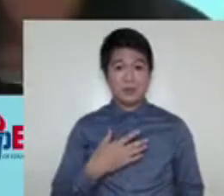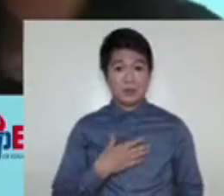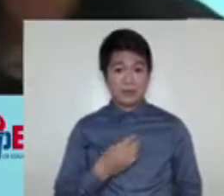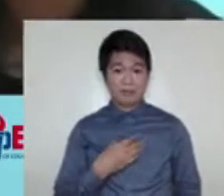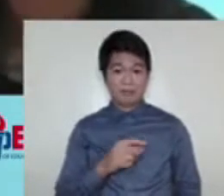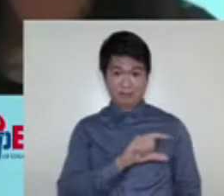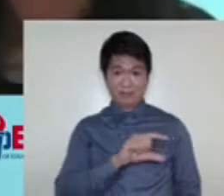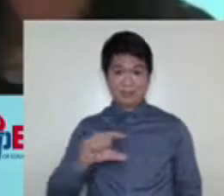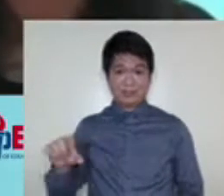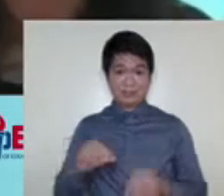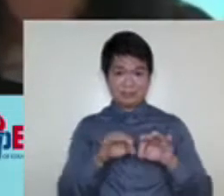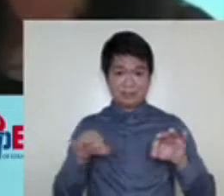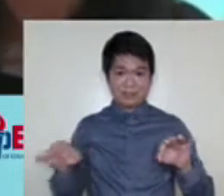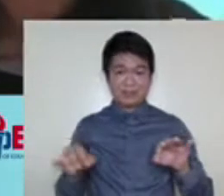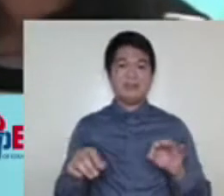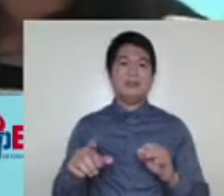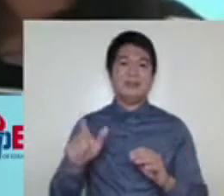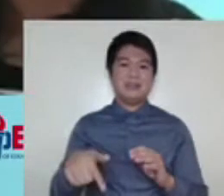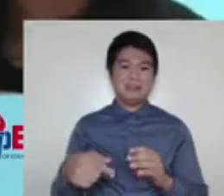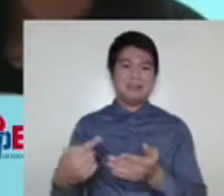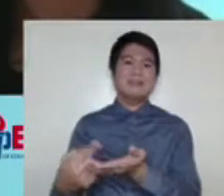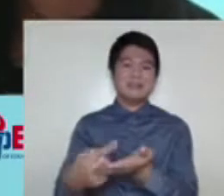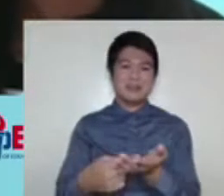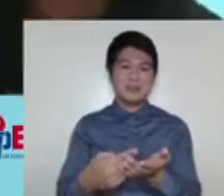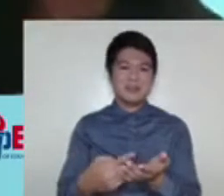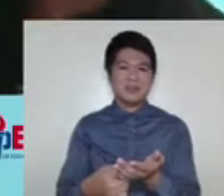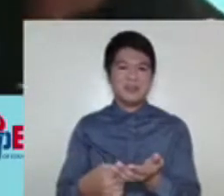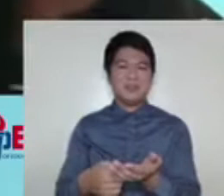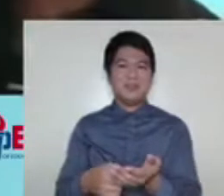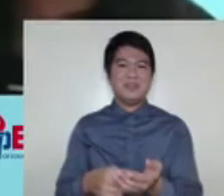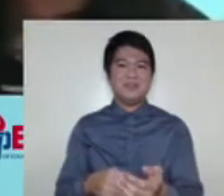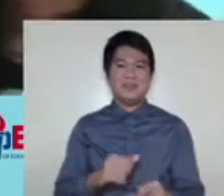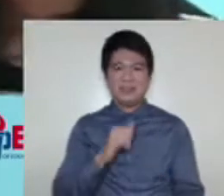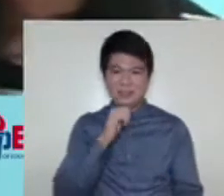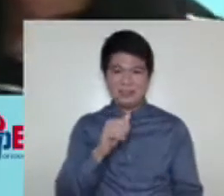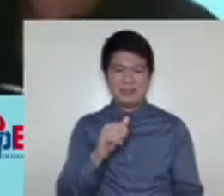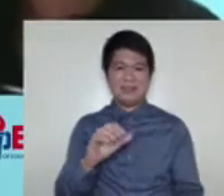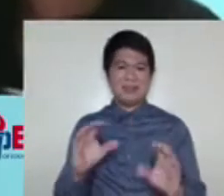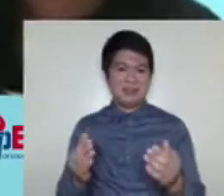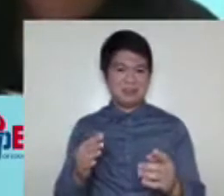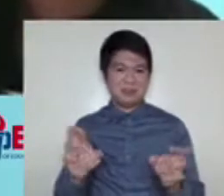remaining indicators, or what we call the non-classroom observable indicators.